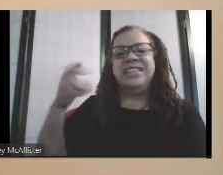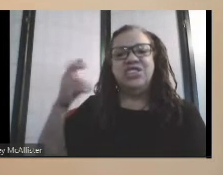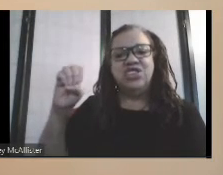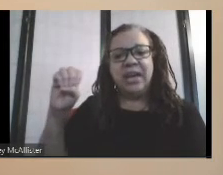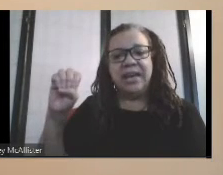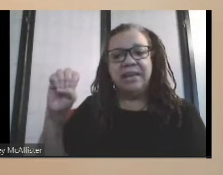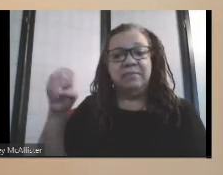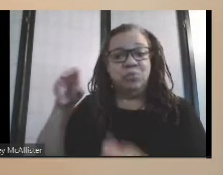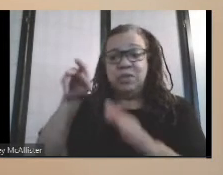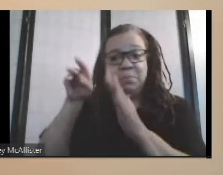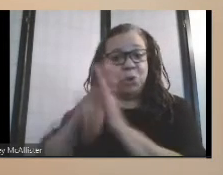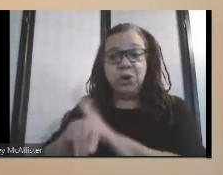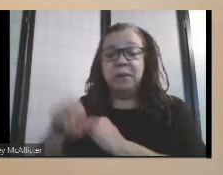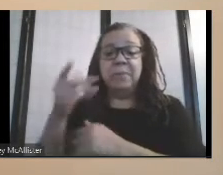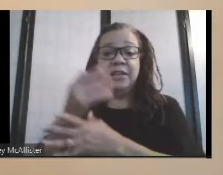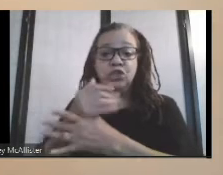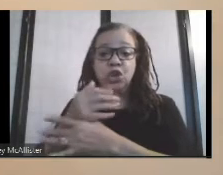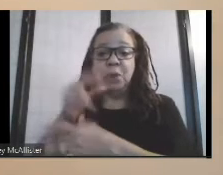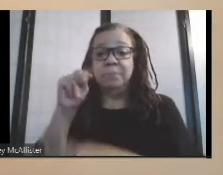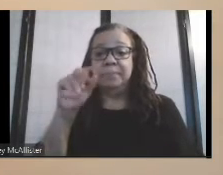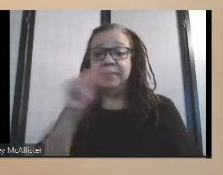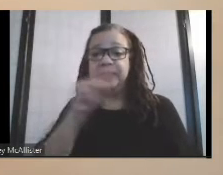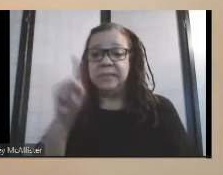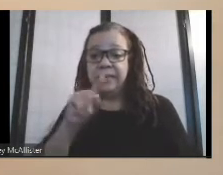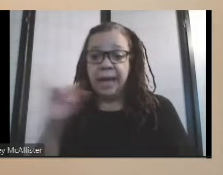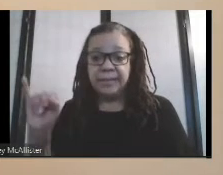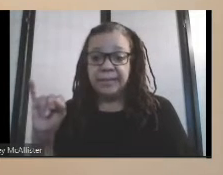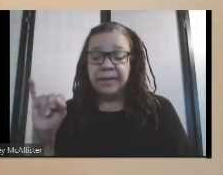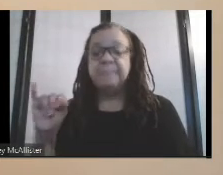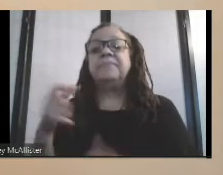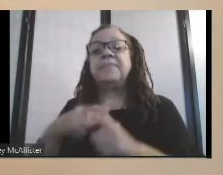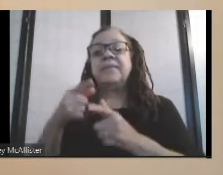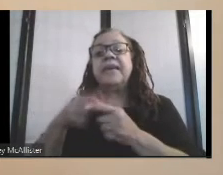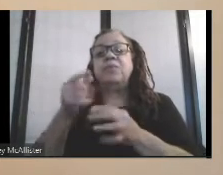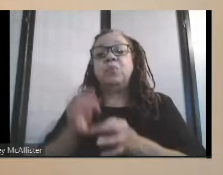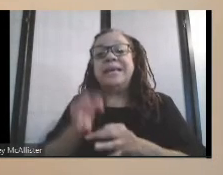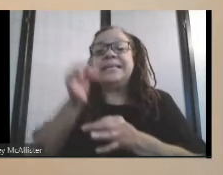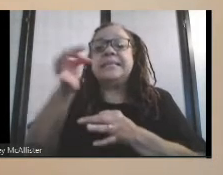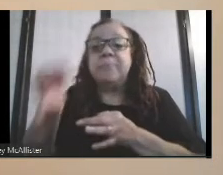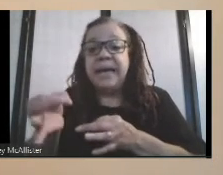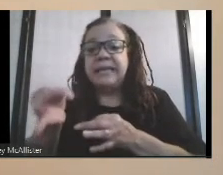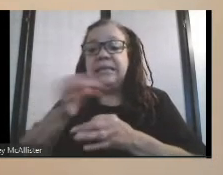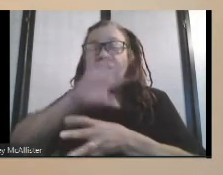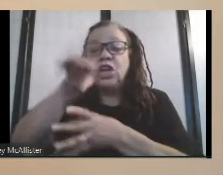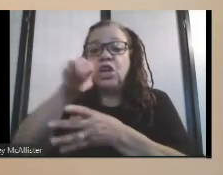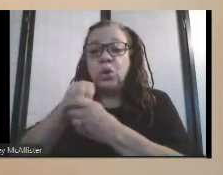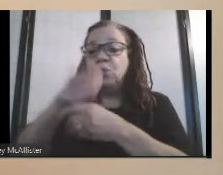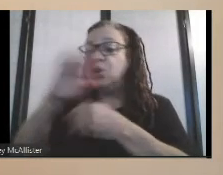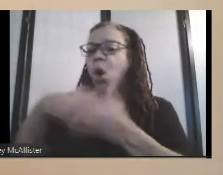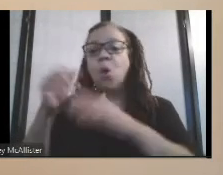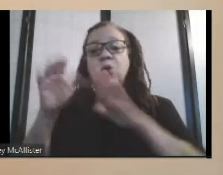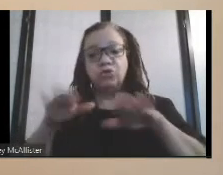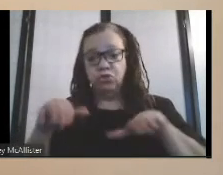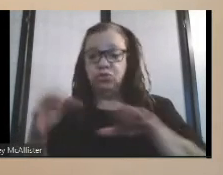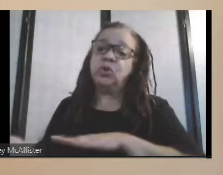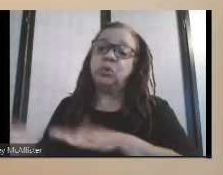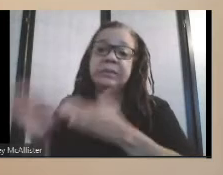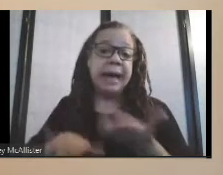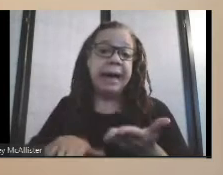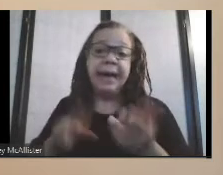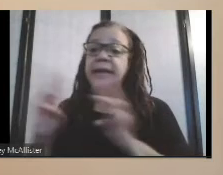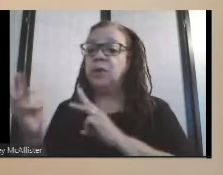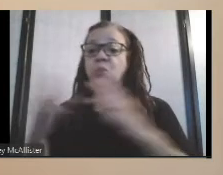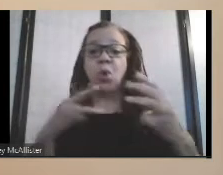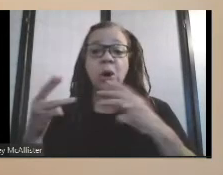German Nazis. After a few years of existence, the goal was expanded to include all children who have died in wars,